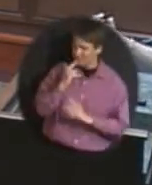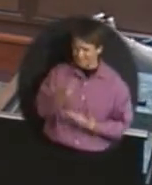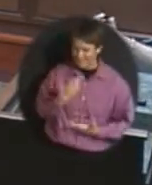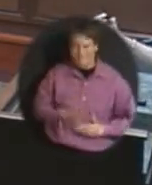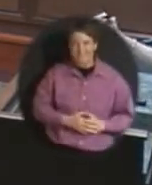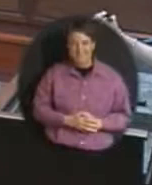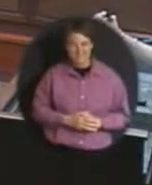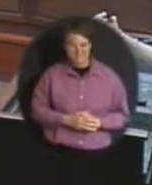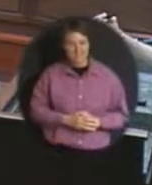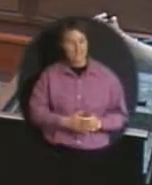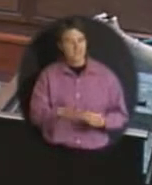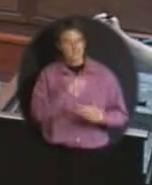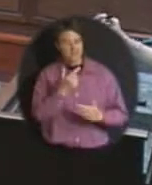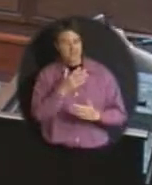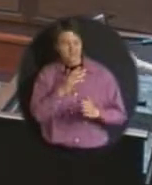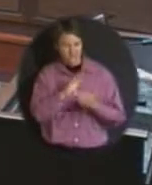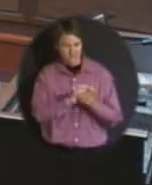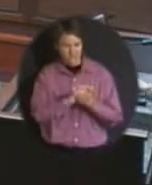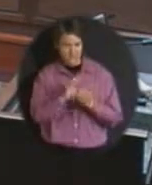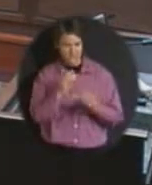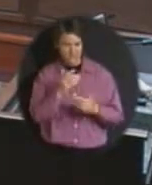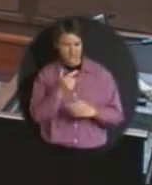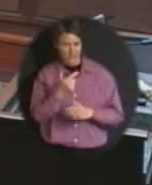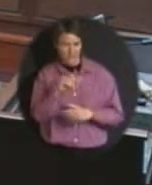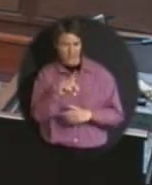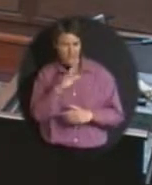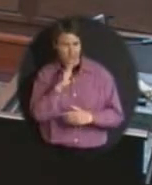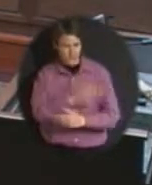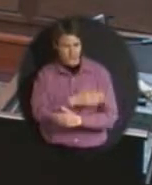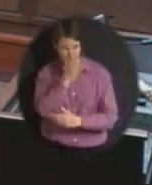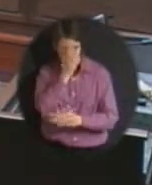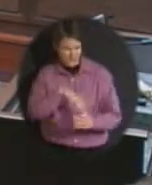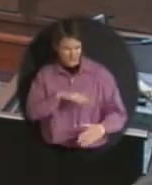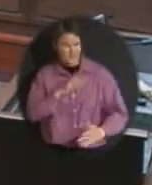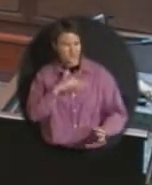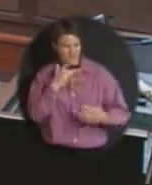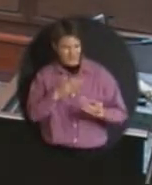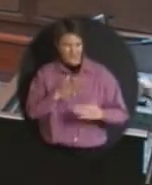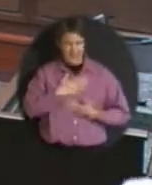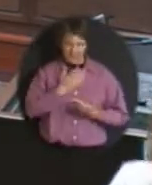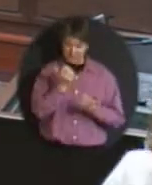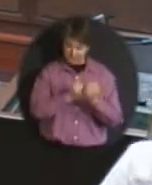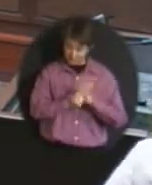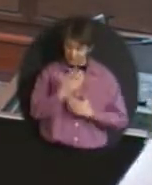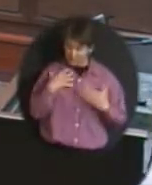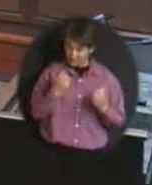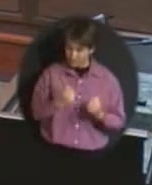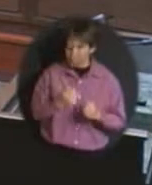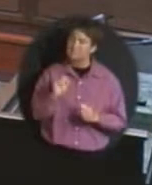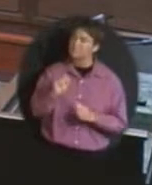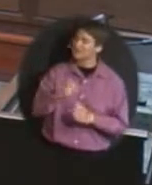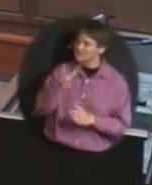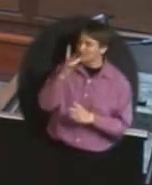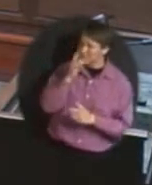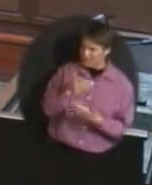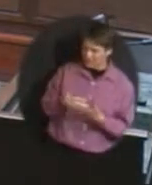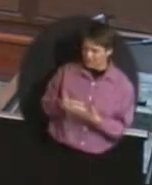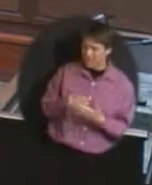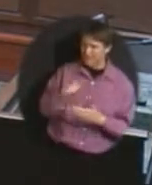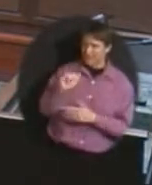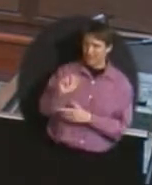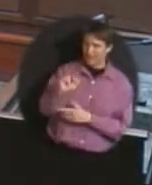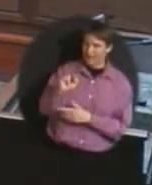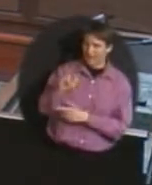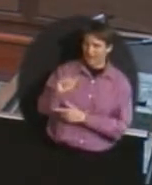Get to spoil the granddaughter, so know you're excited and happy. And everybody's healthy. They're doing great. Anna Elizabeth